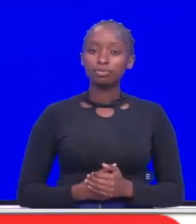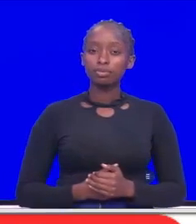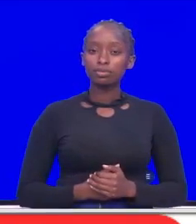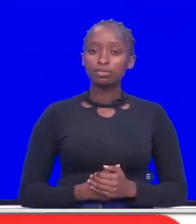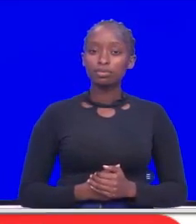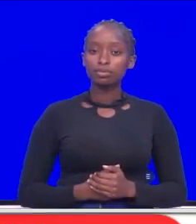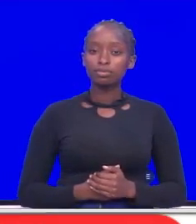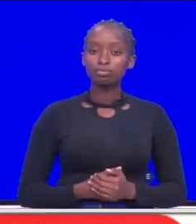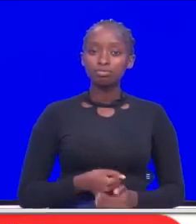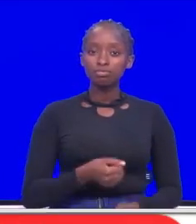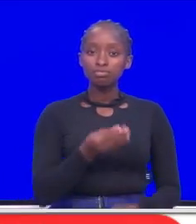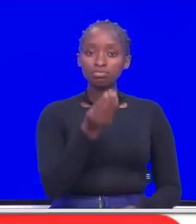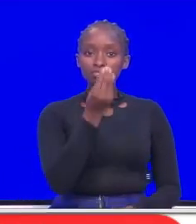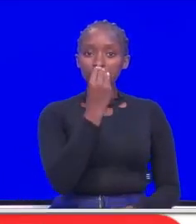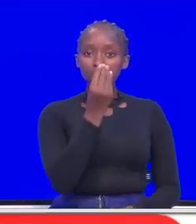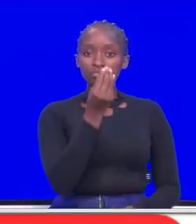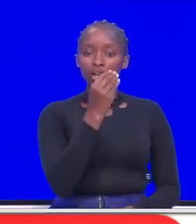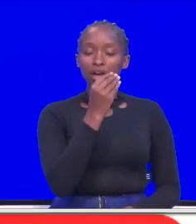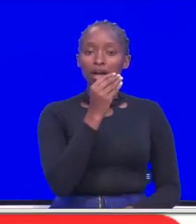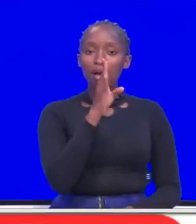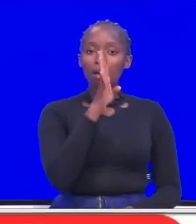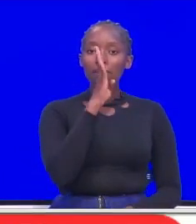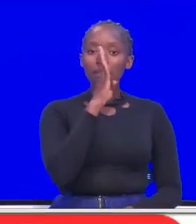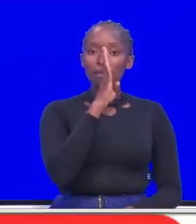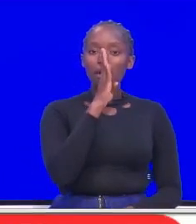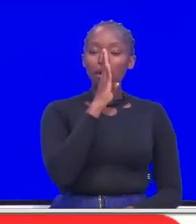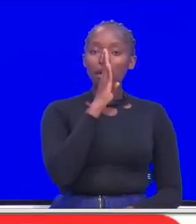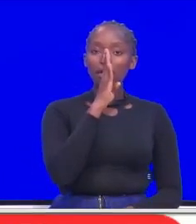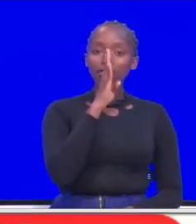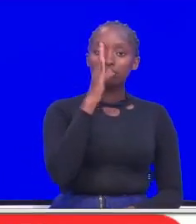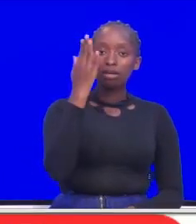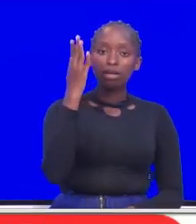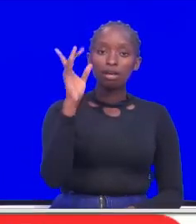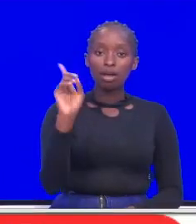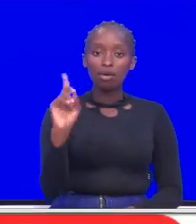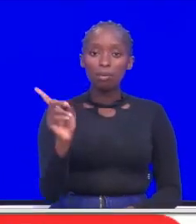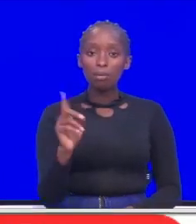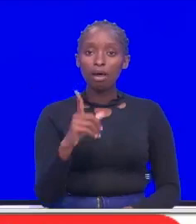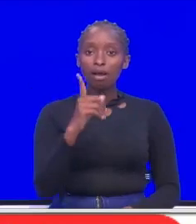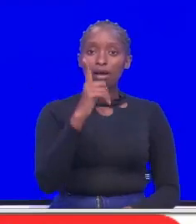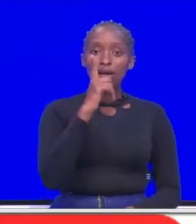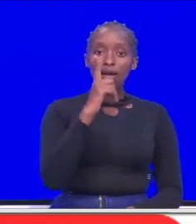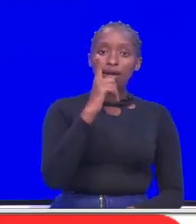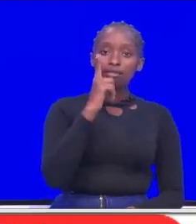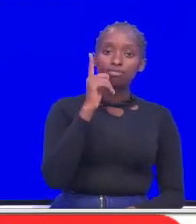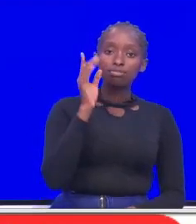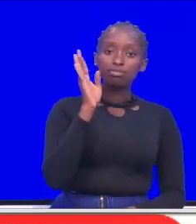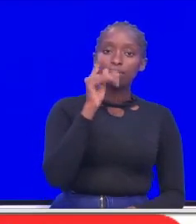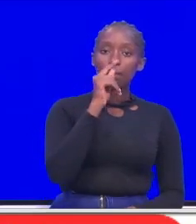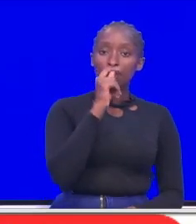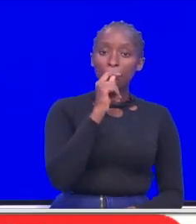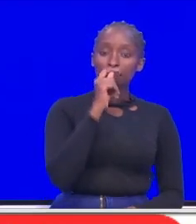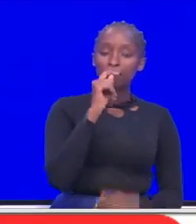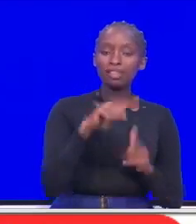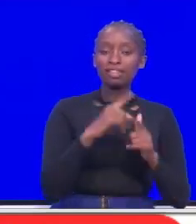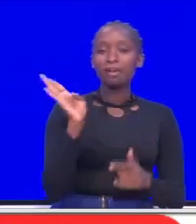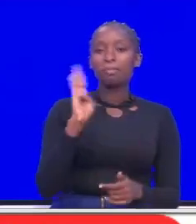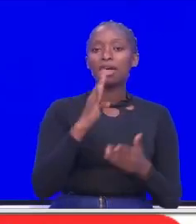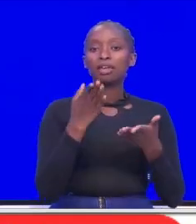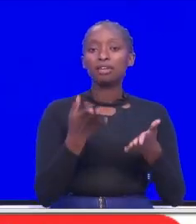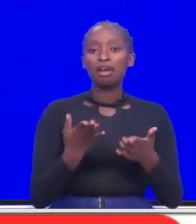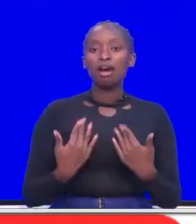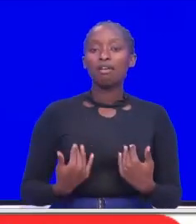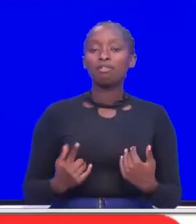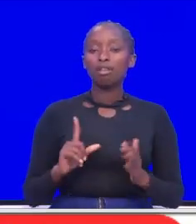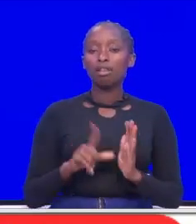Nakula breakfast Nairobi, lunch nakula Addis Ababa, dina narudi tena Nairobi hapa. Ukiona